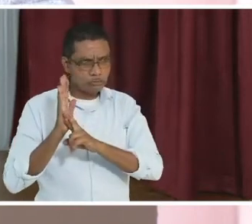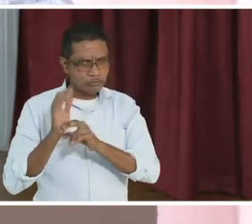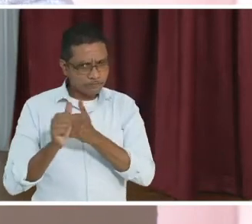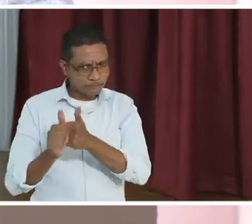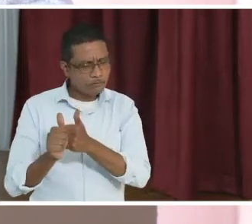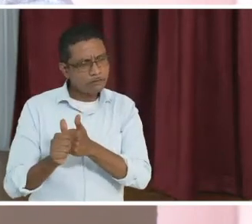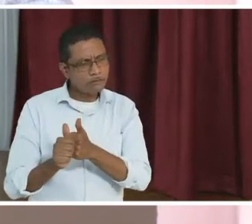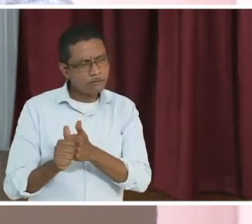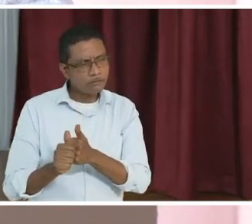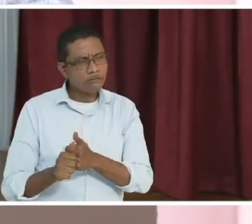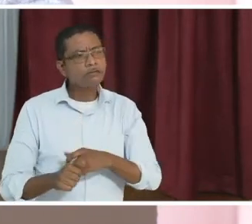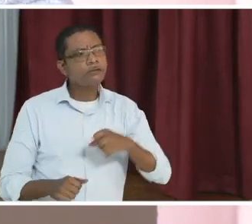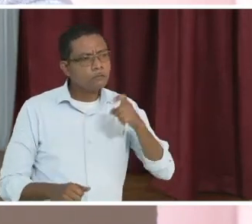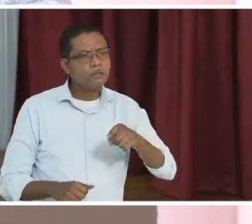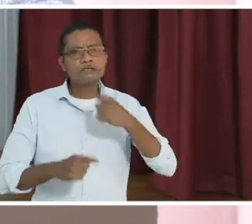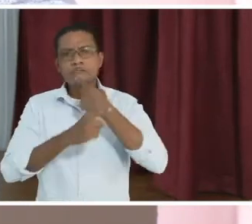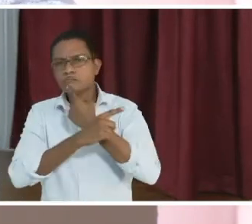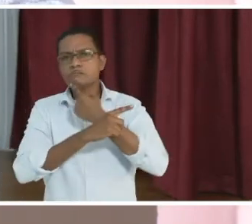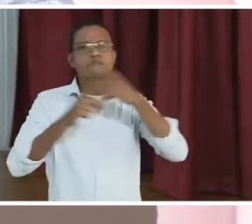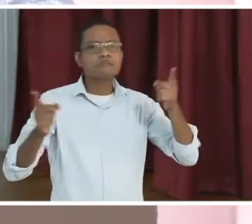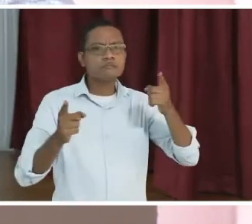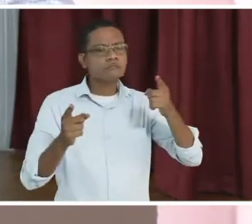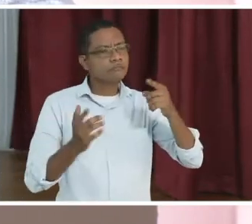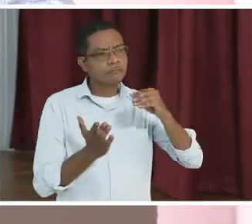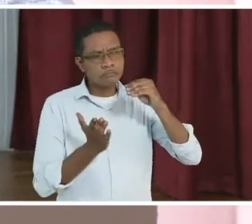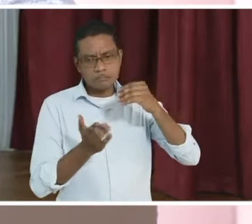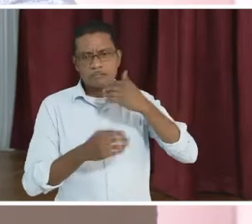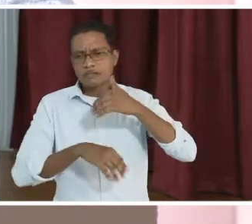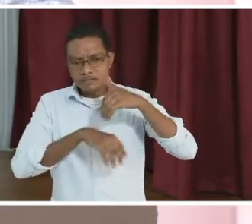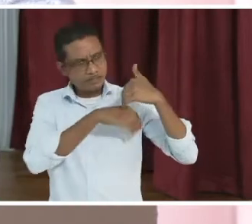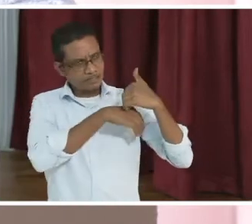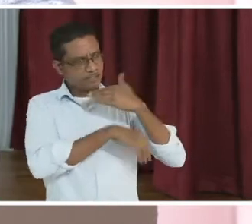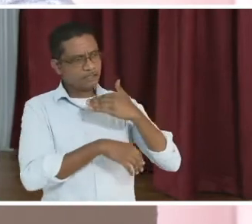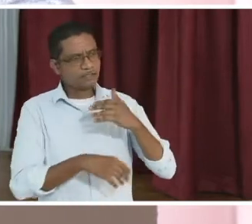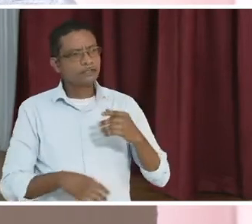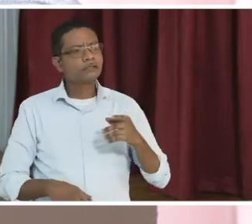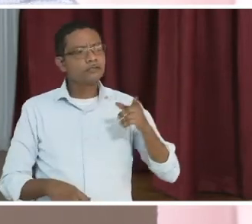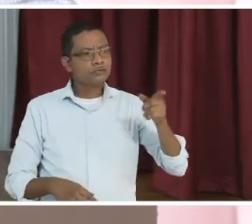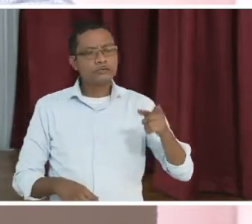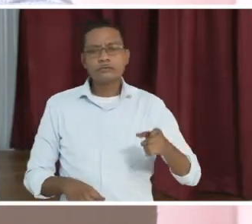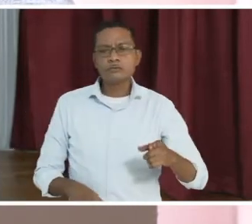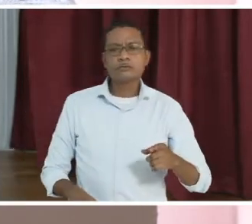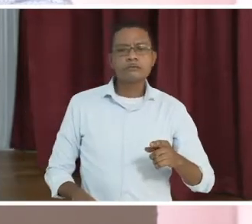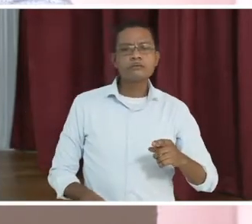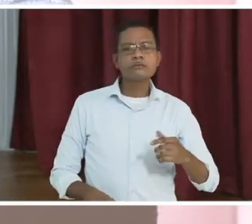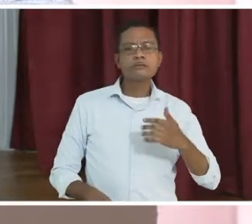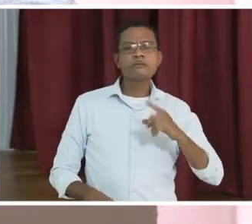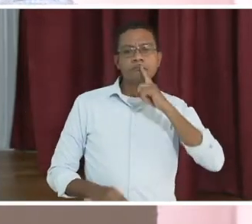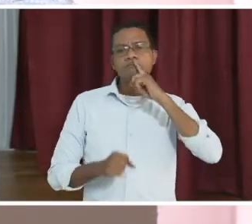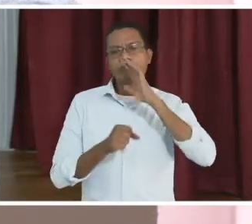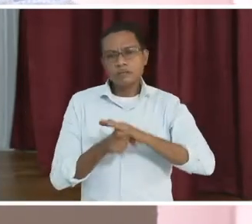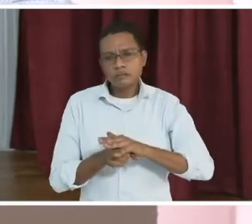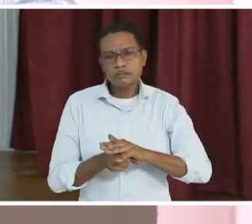a declaration must be submitted as a part of your interview package, and you're swearing an affidavit that yourself or your spouse does